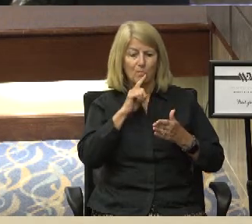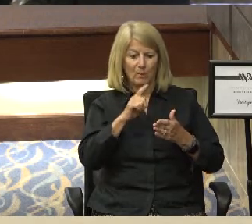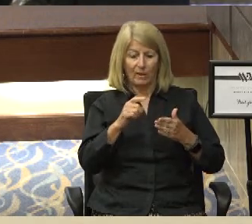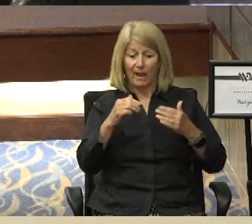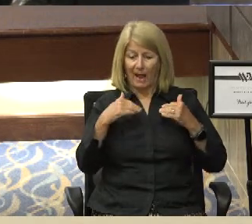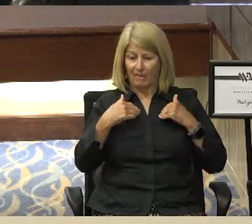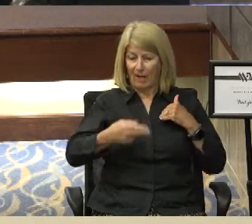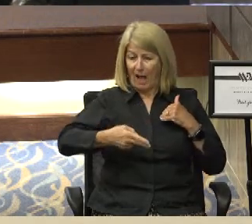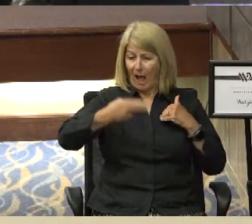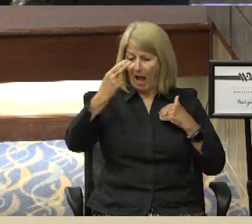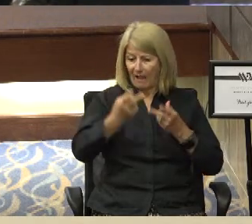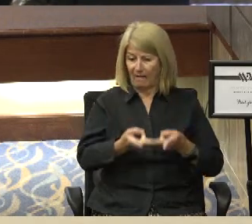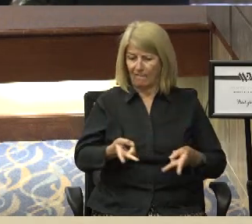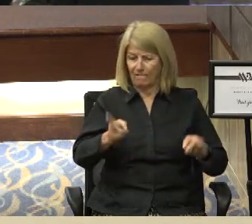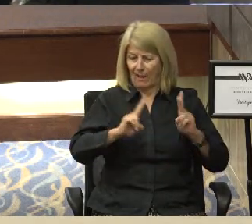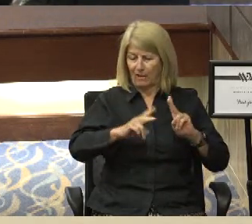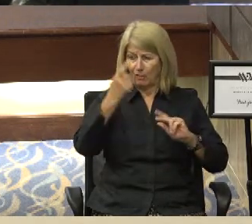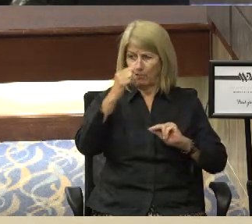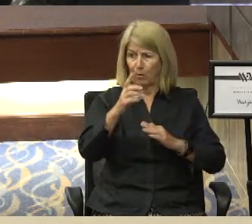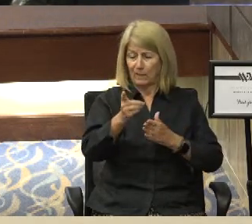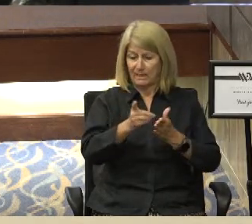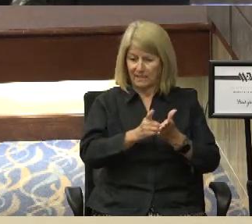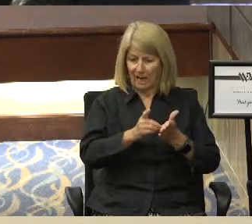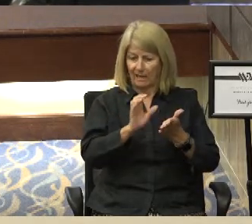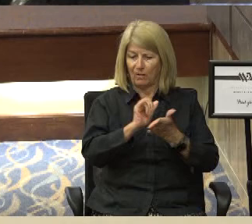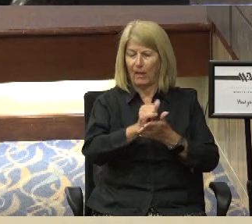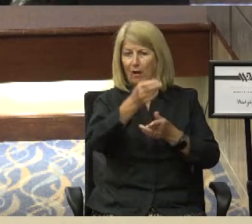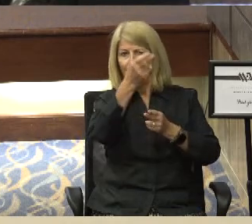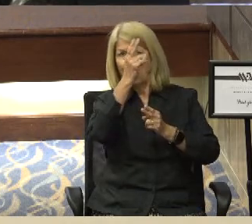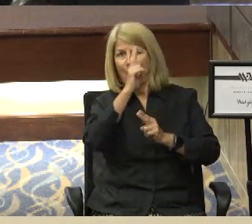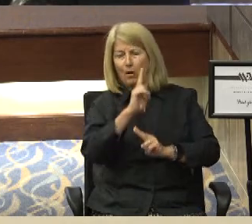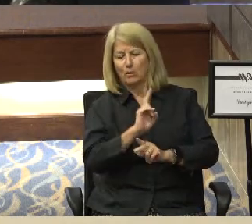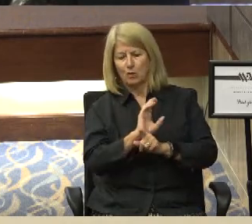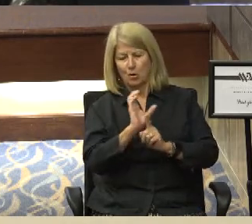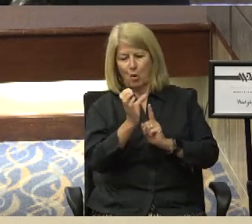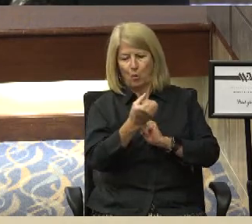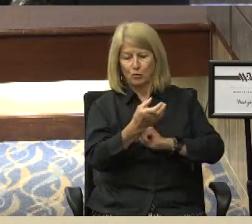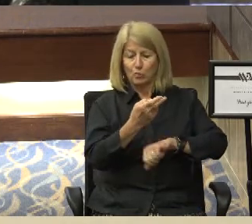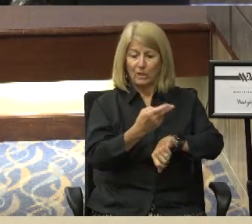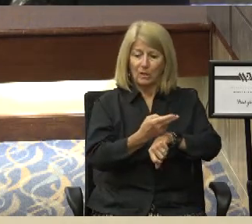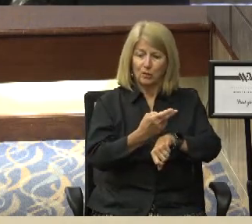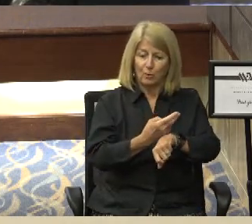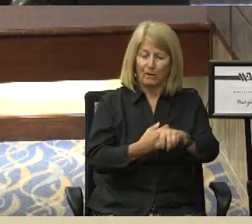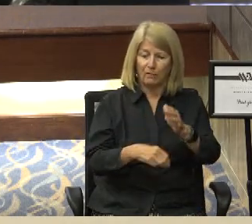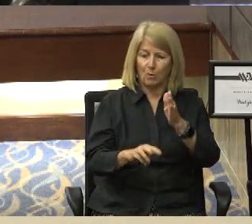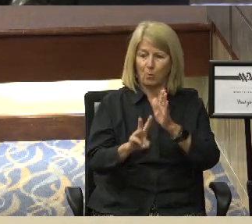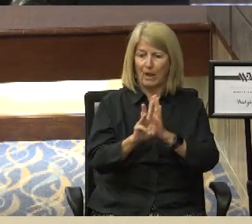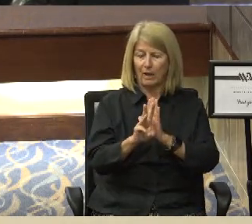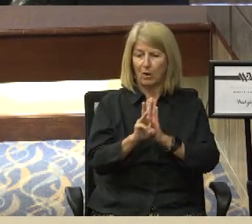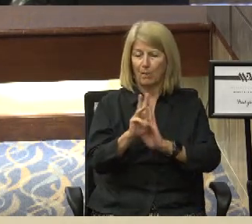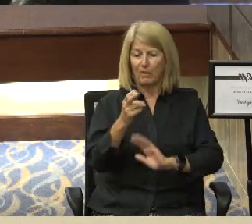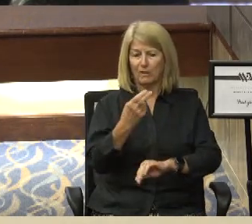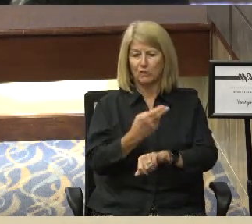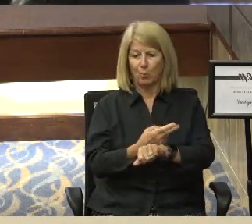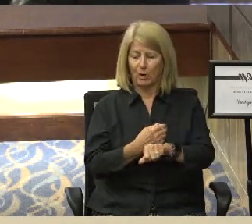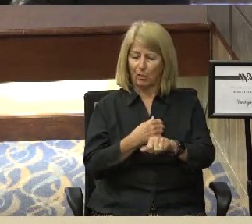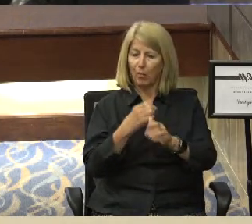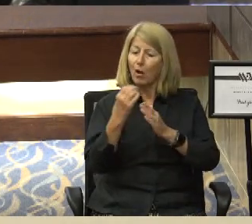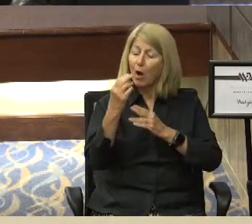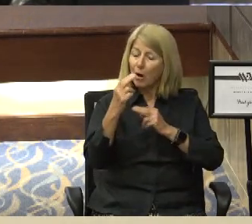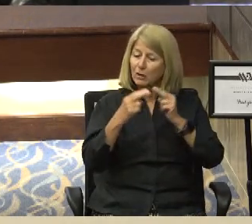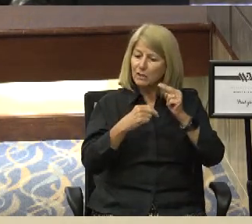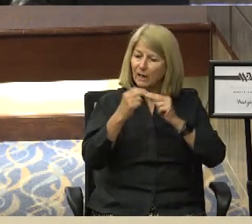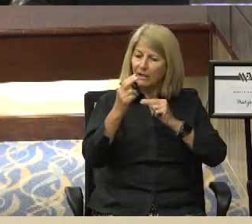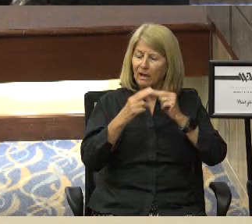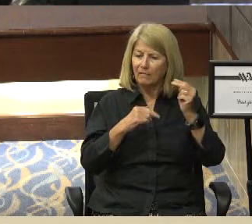value for design that honors the culture and history of Waco and the historical architecture of Waco that's in our